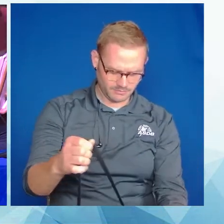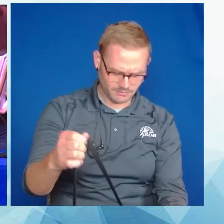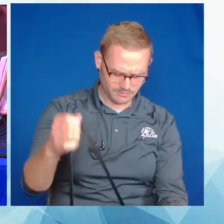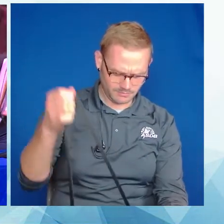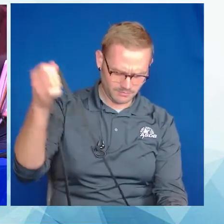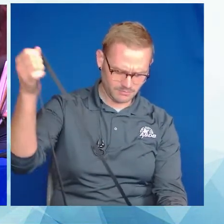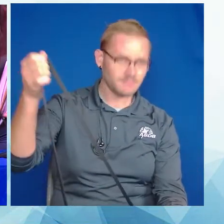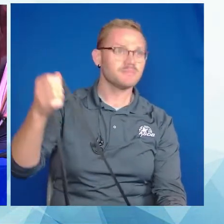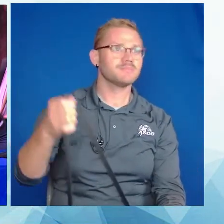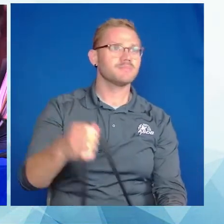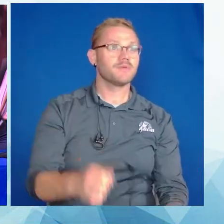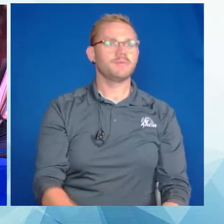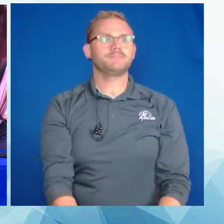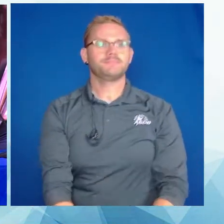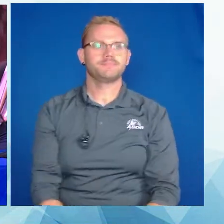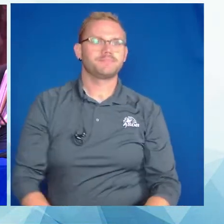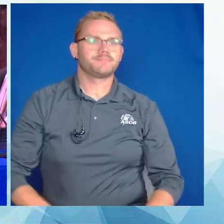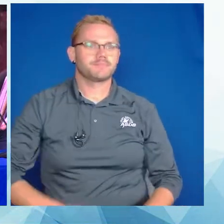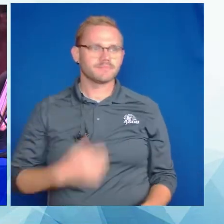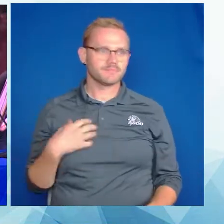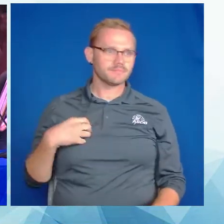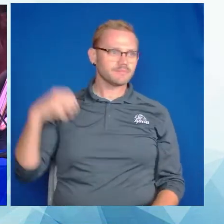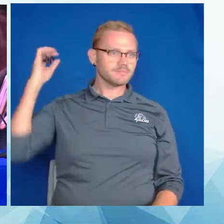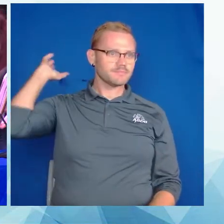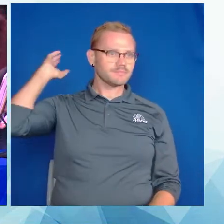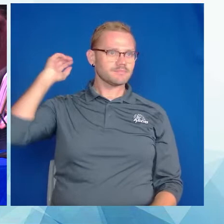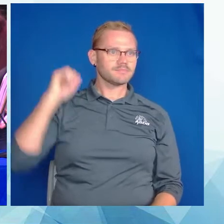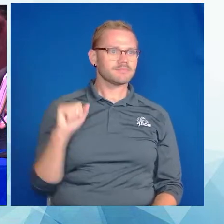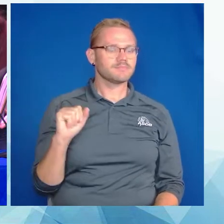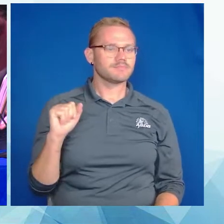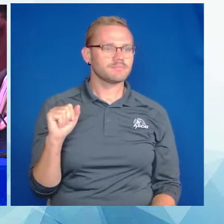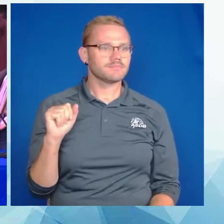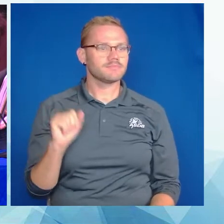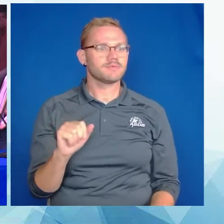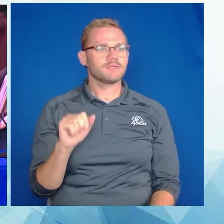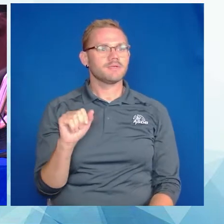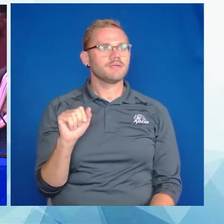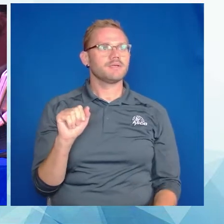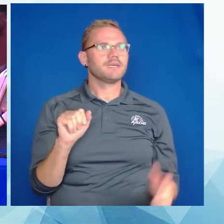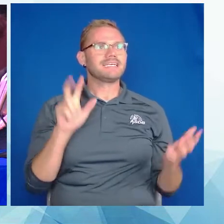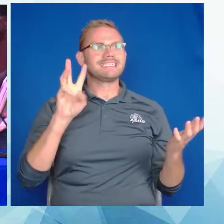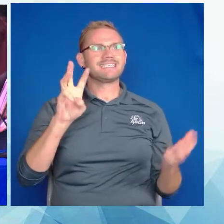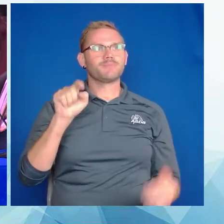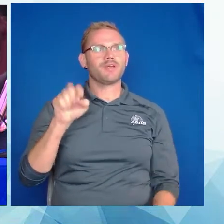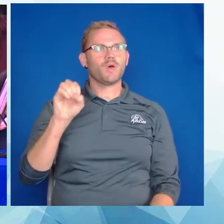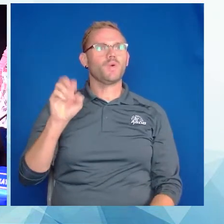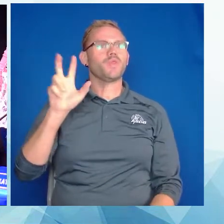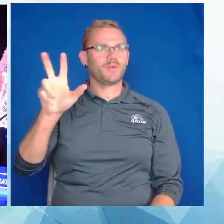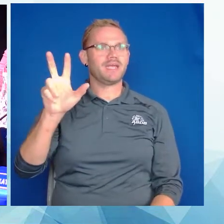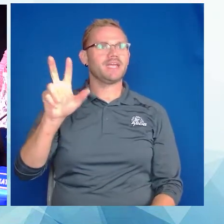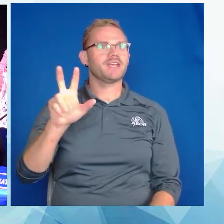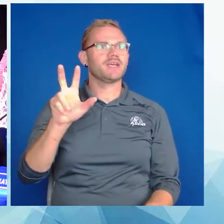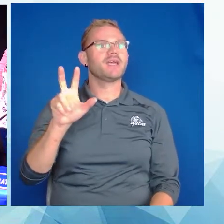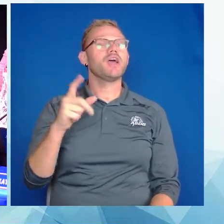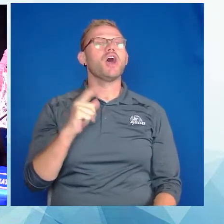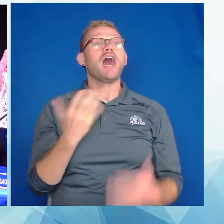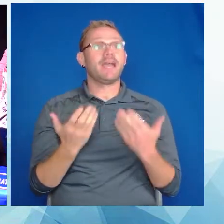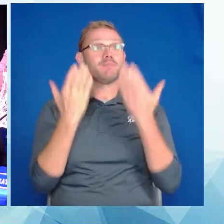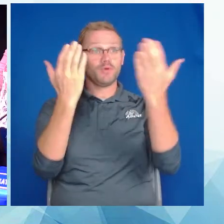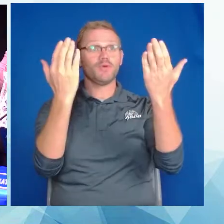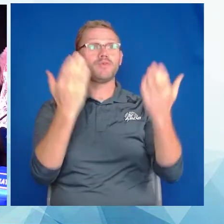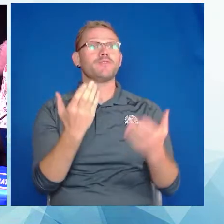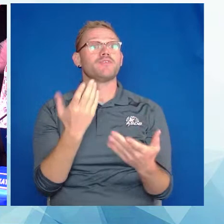6.03? Was it 6.03? Thank you, Lynn. Yes, 6.03. I'll second. All those in favor say